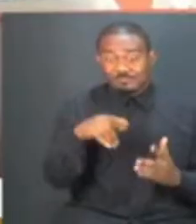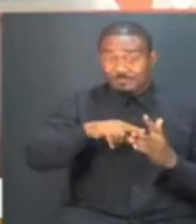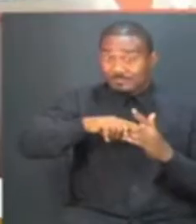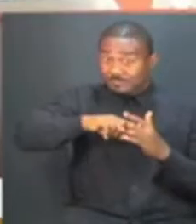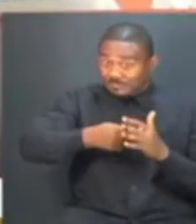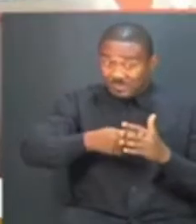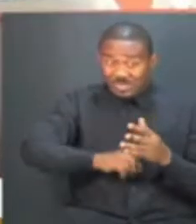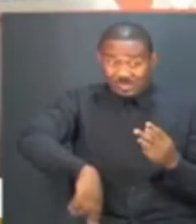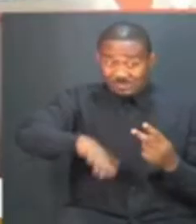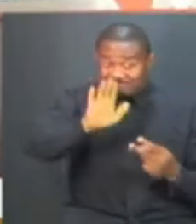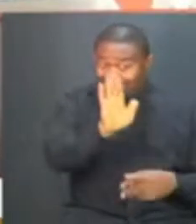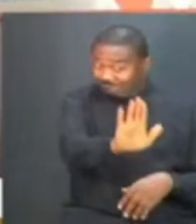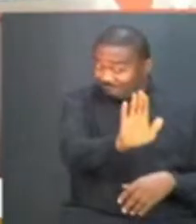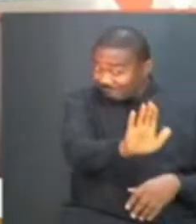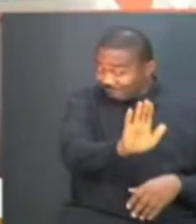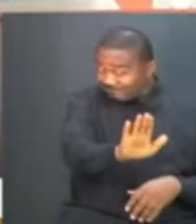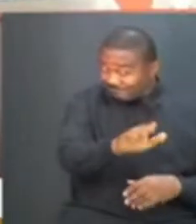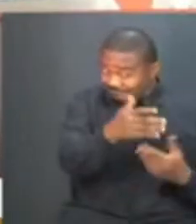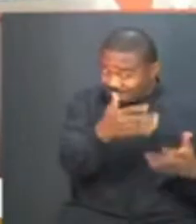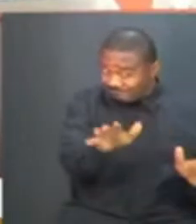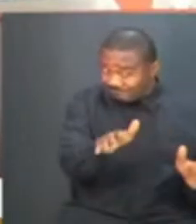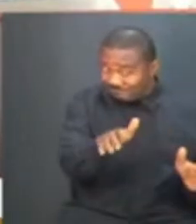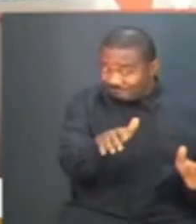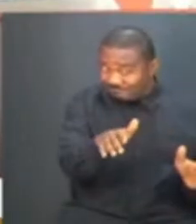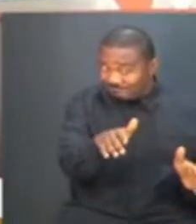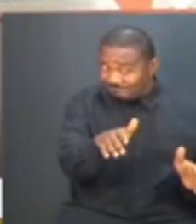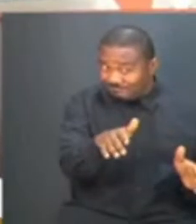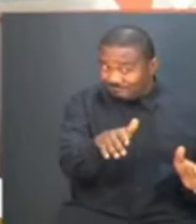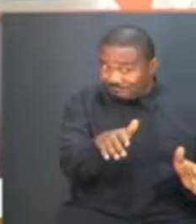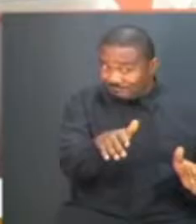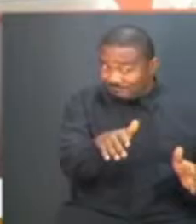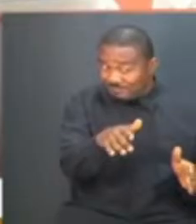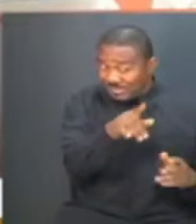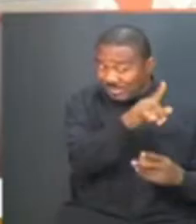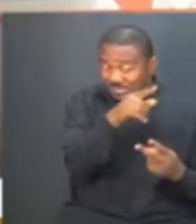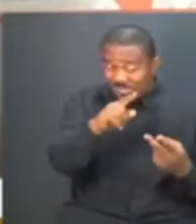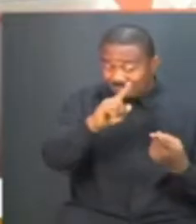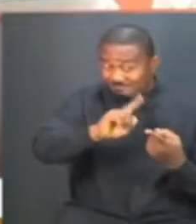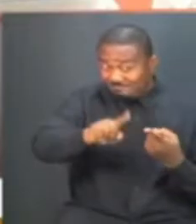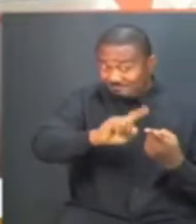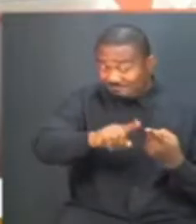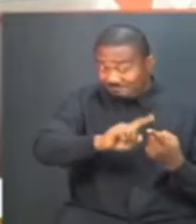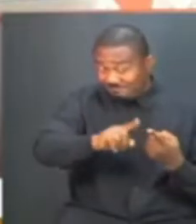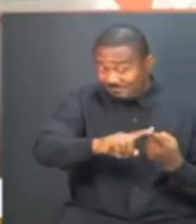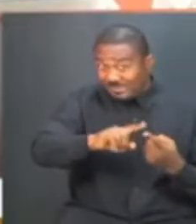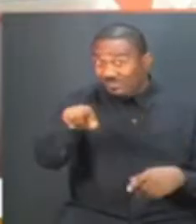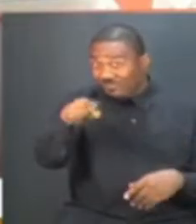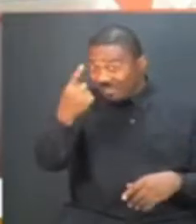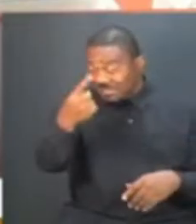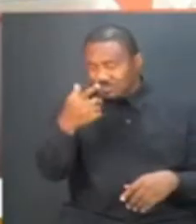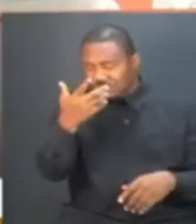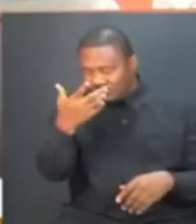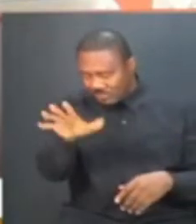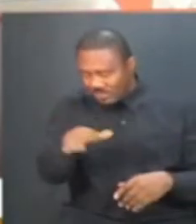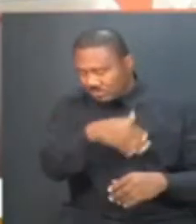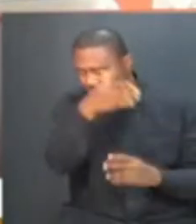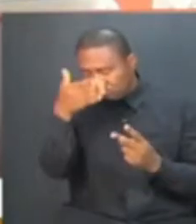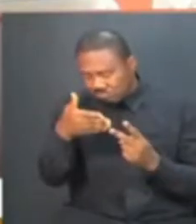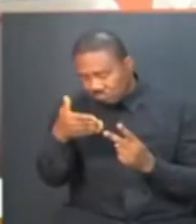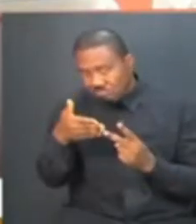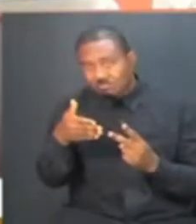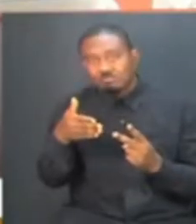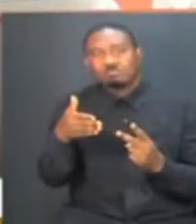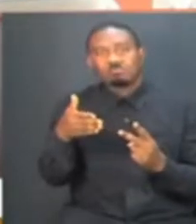start with yours, the one you mentioned. Well, actually, you mentioned the first one. Yes, so we start from there and we proceed to the second